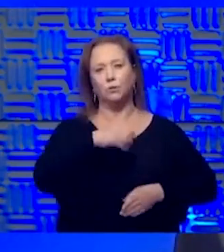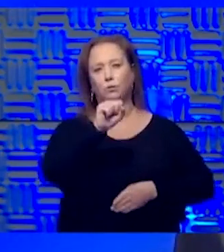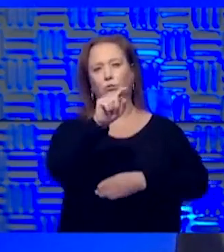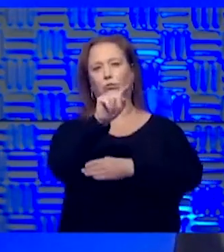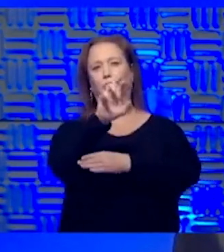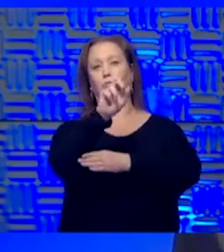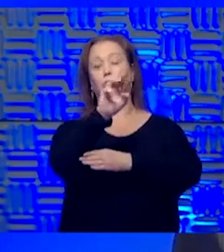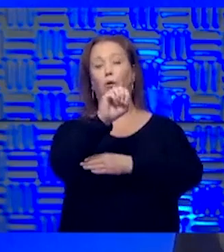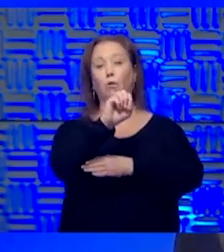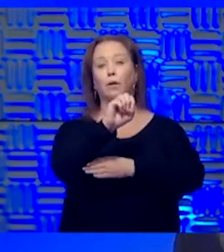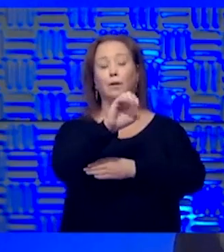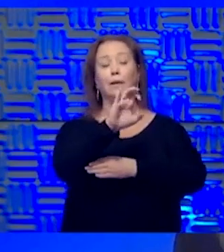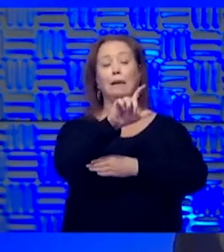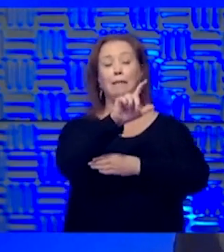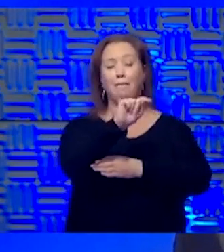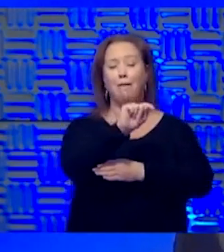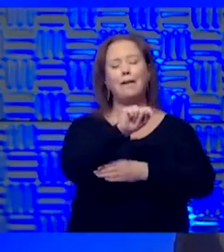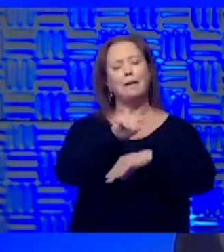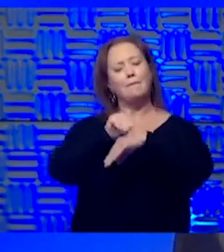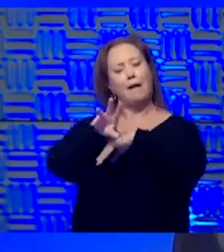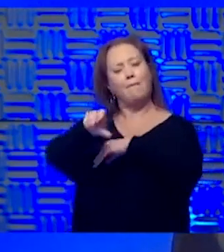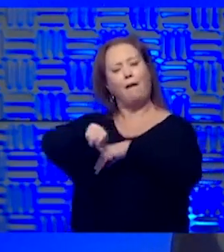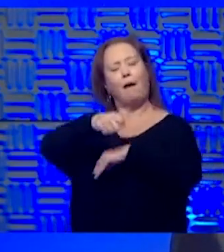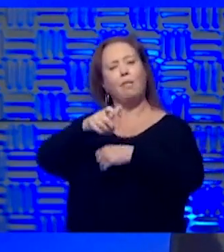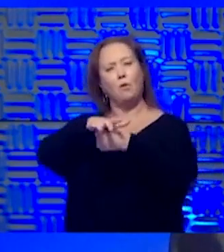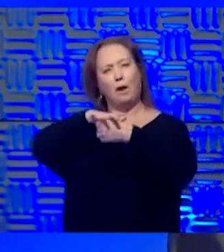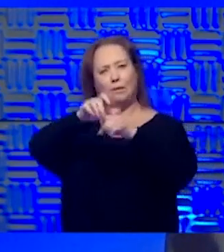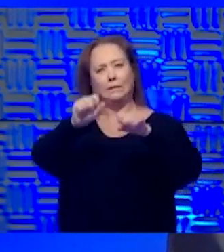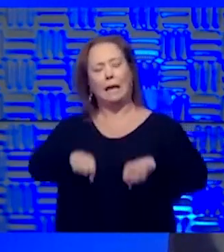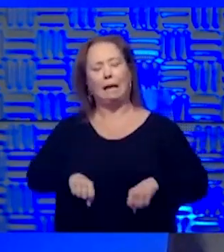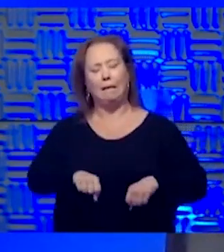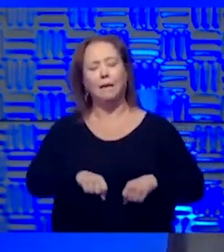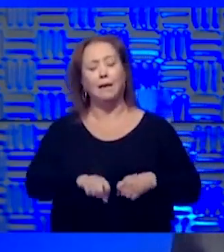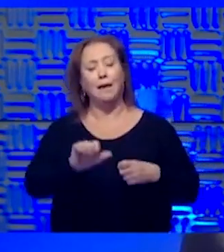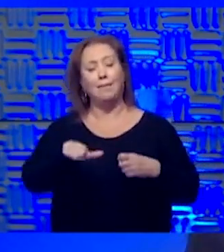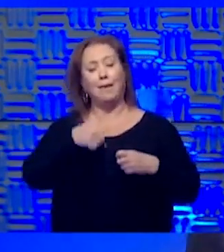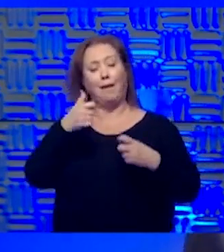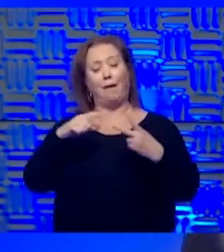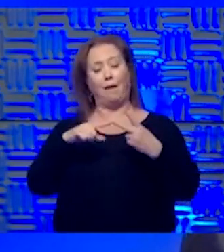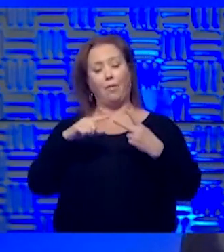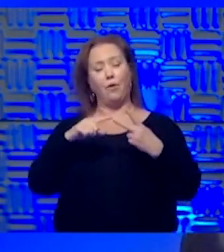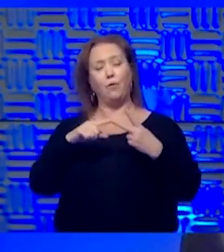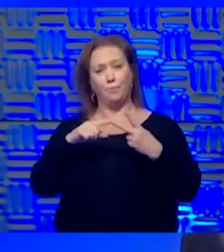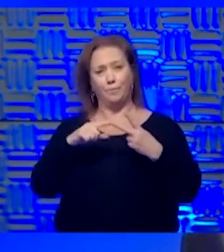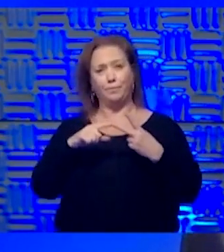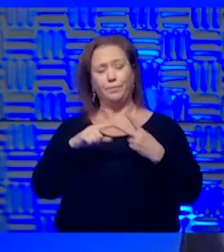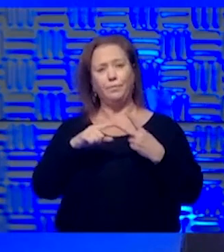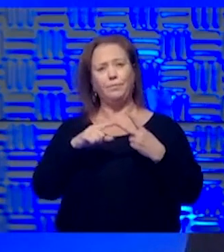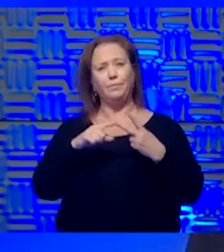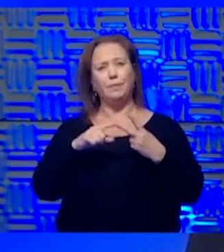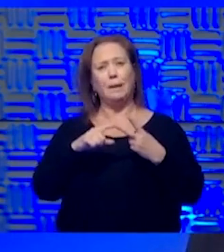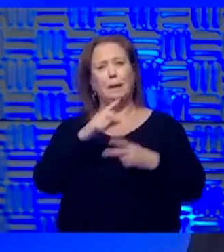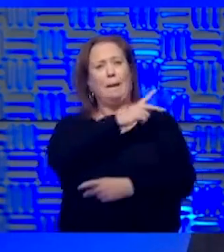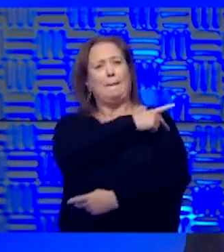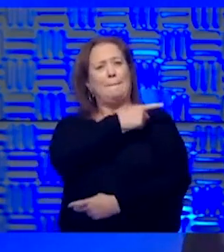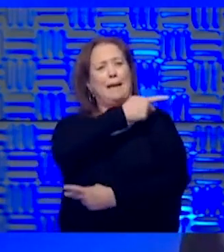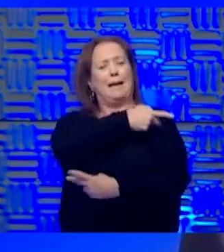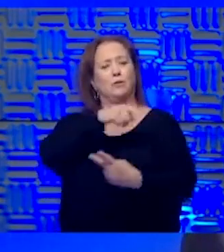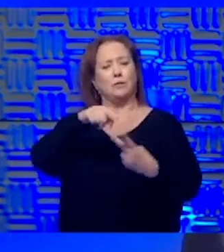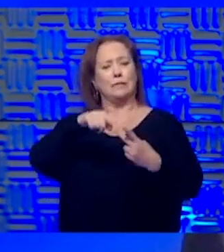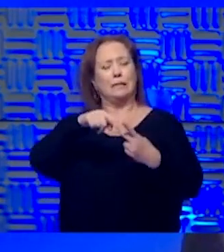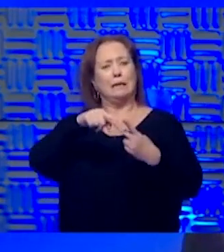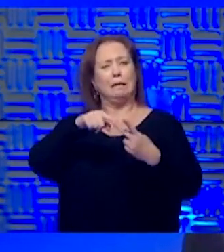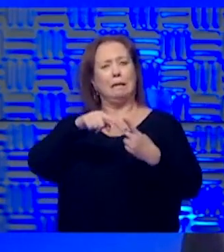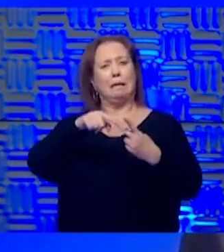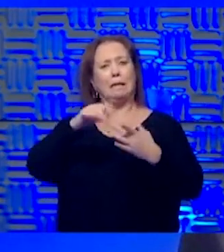lot of other areas, but we're seeing those patients as well. But the other thing that's separate for that is in patients that are